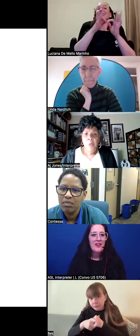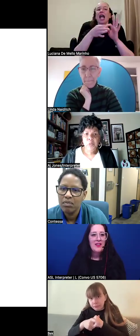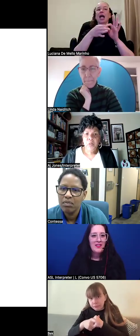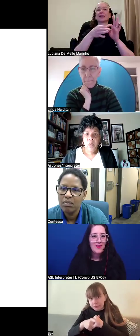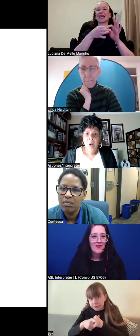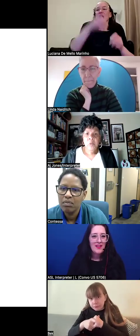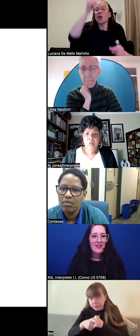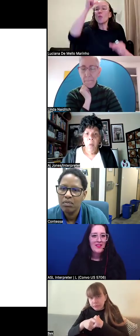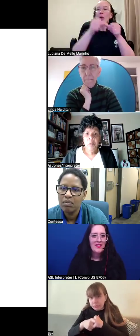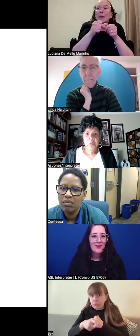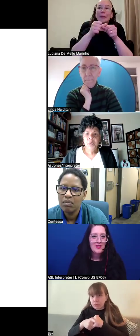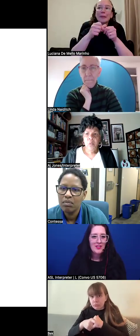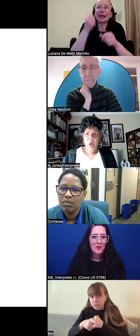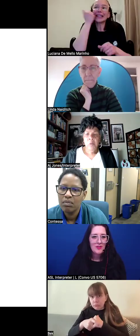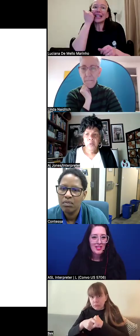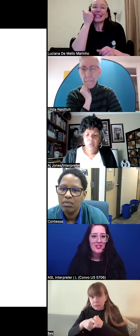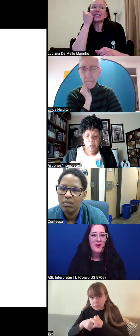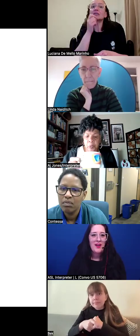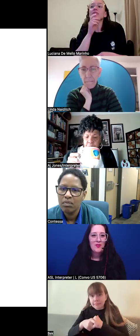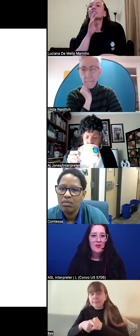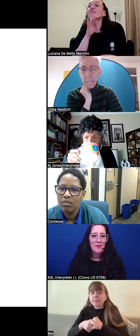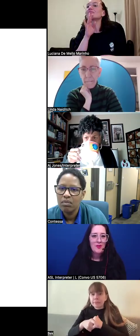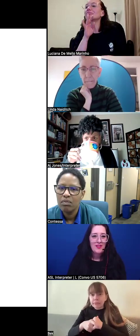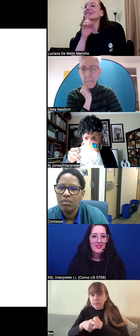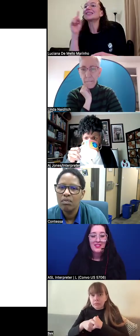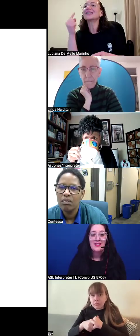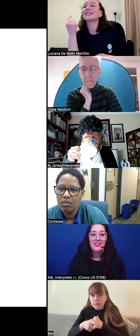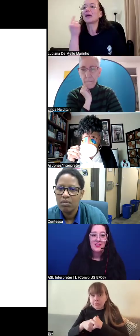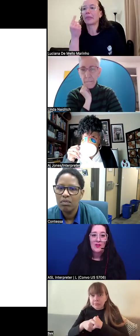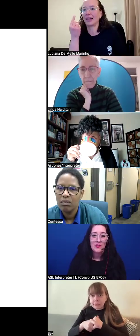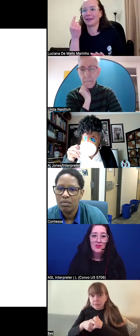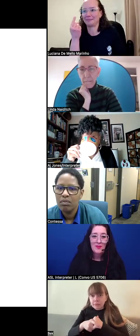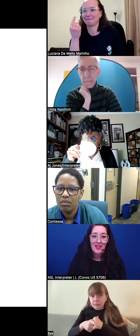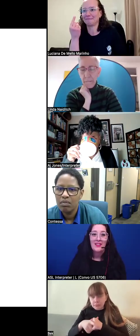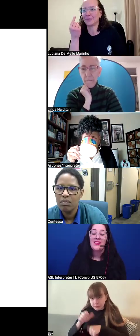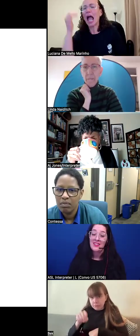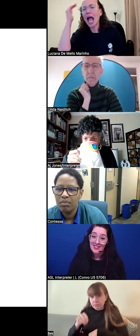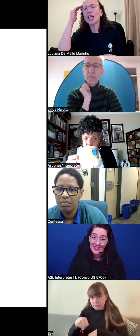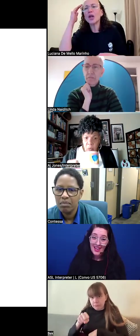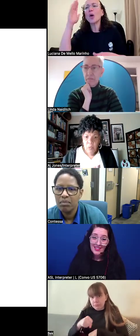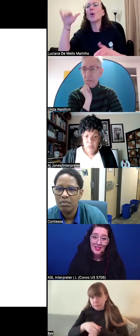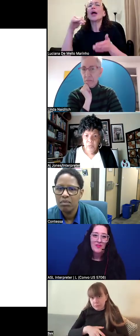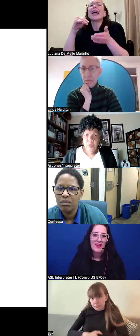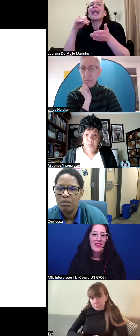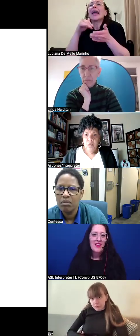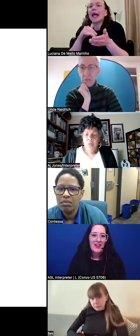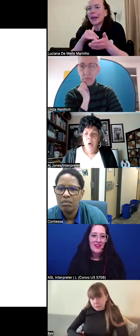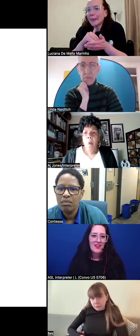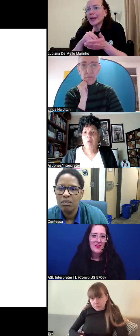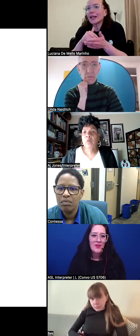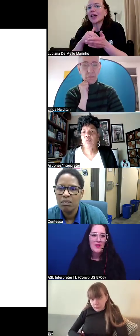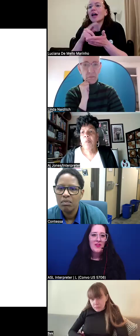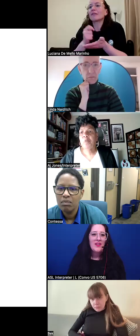attention. In the event that there's interpretation, you have to remember the dentist is also speaking. The dentist is saying something.